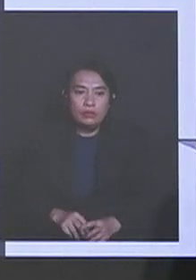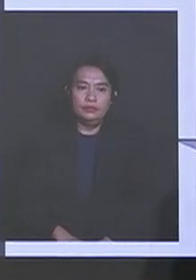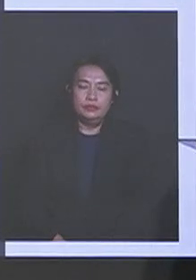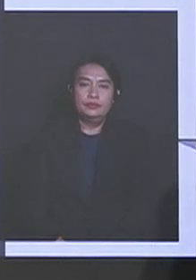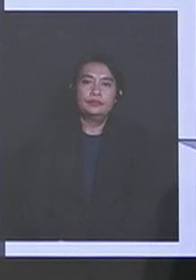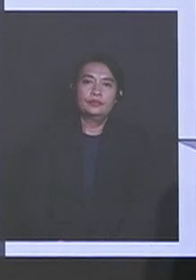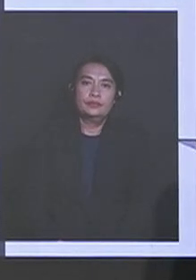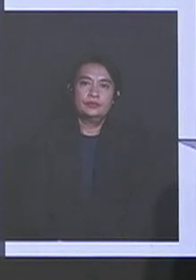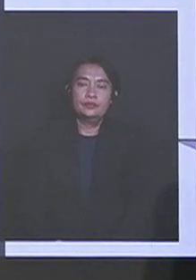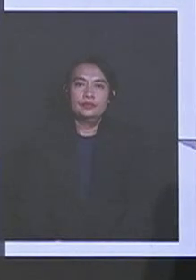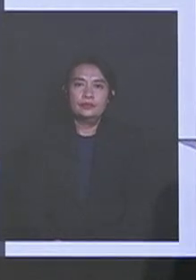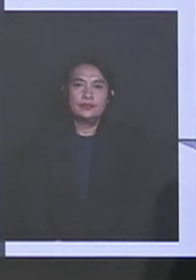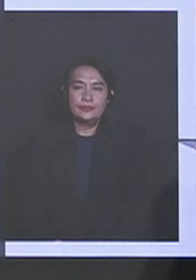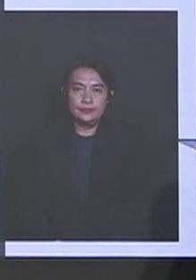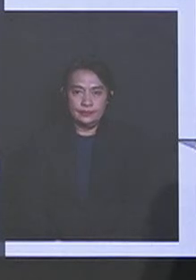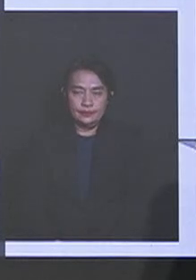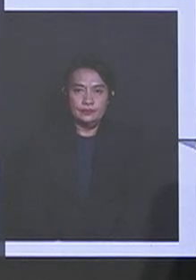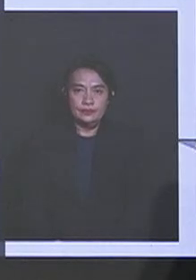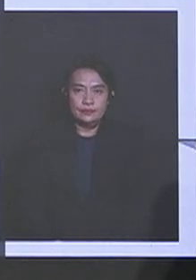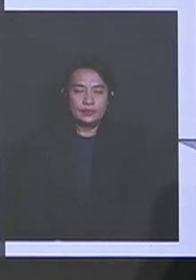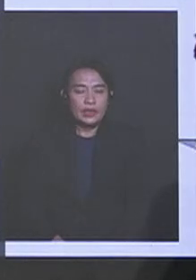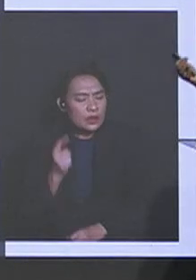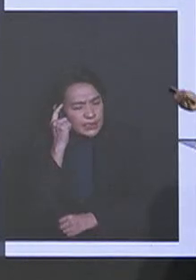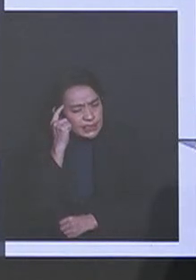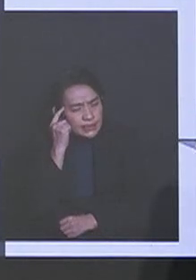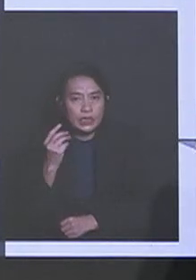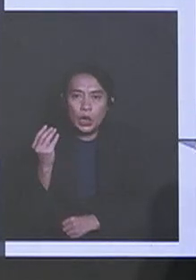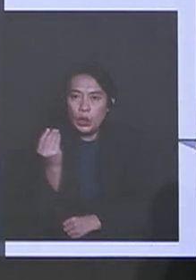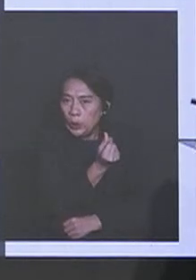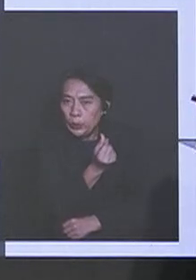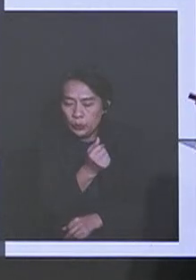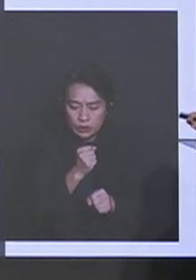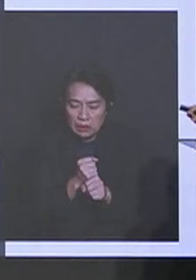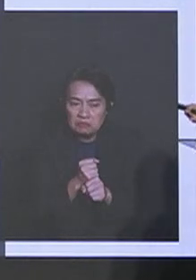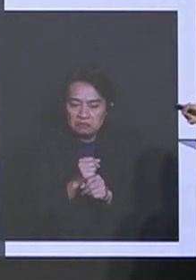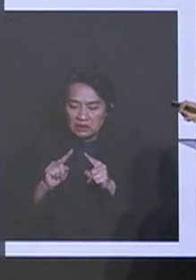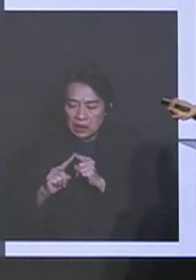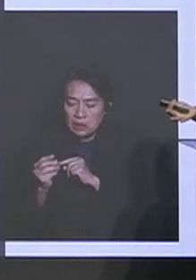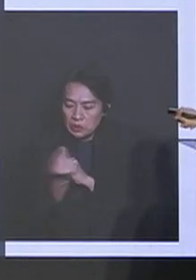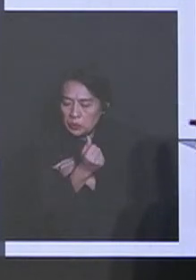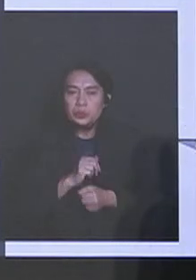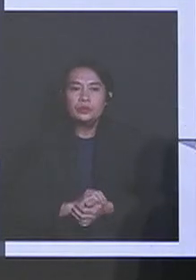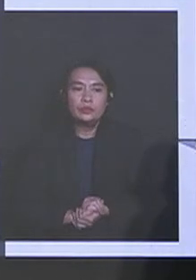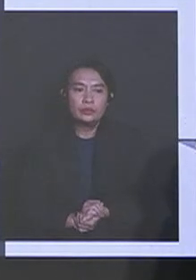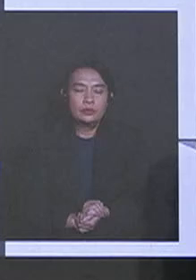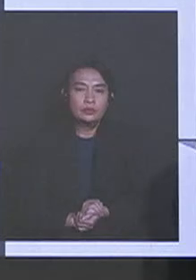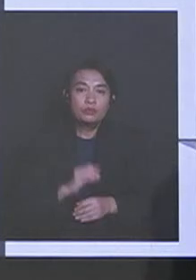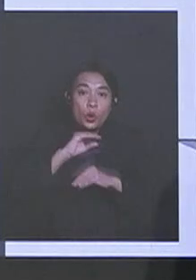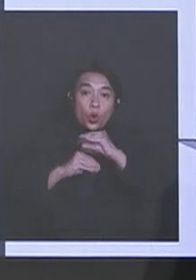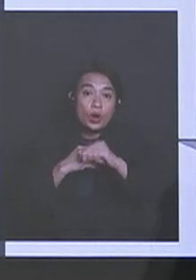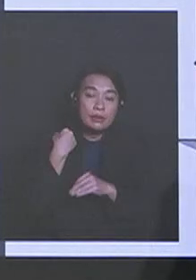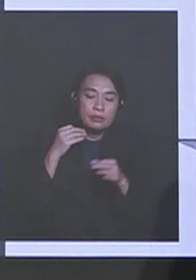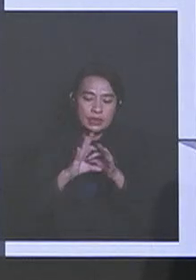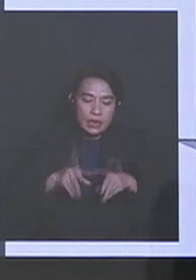And, you know, act quickly, think quickly, cheaply. You know, if you've heard of Project for Public Space, you know, this is